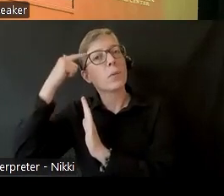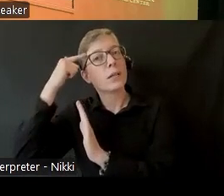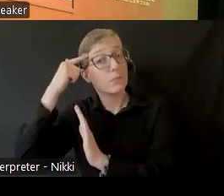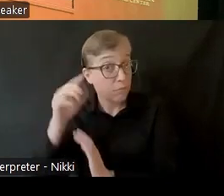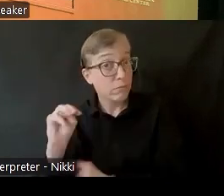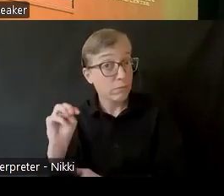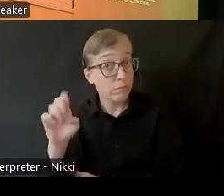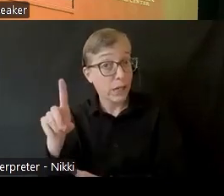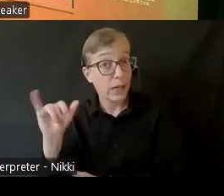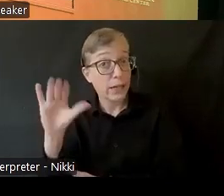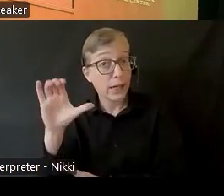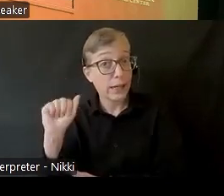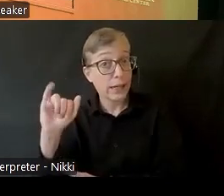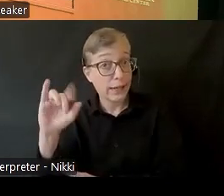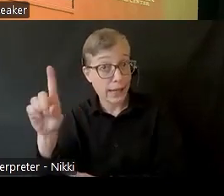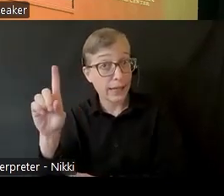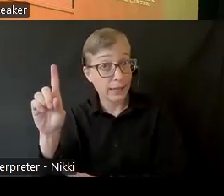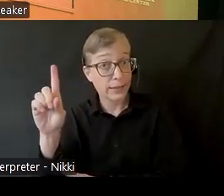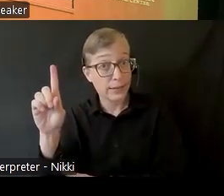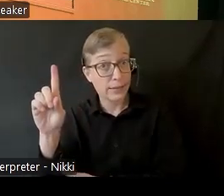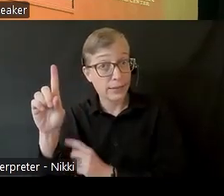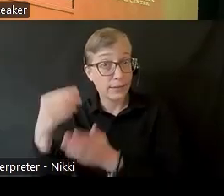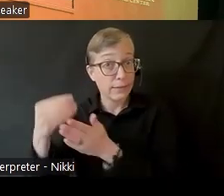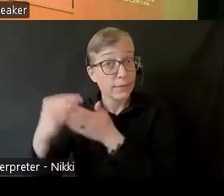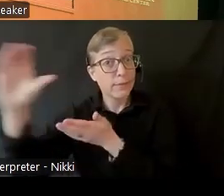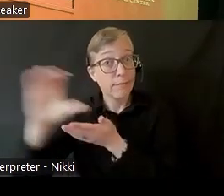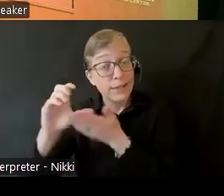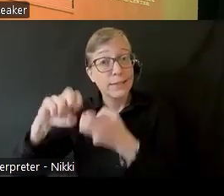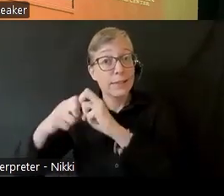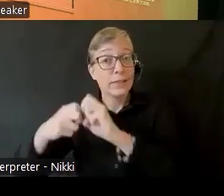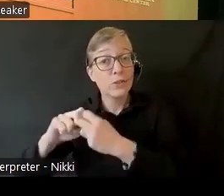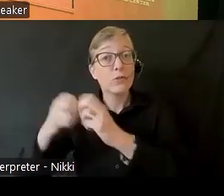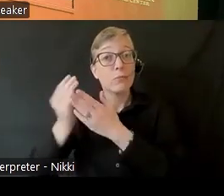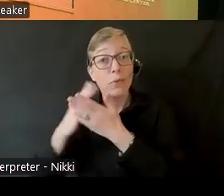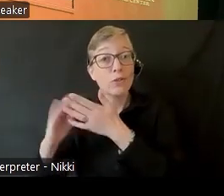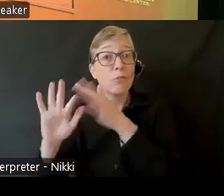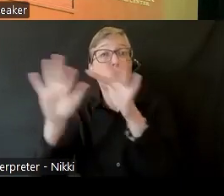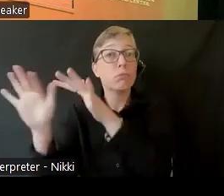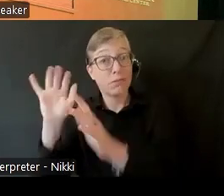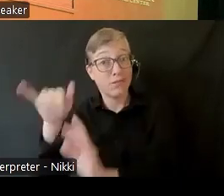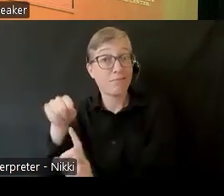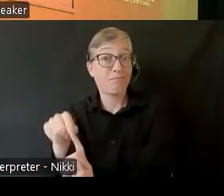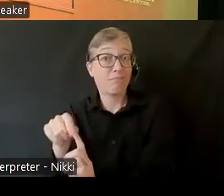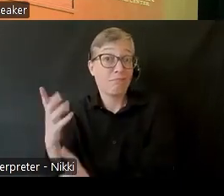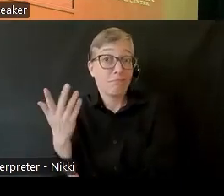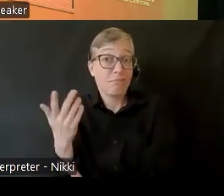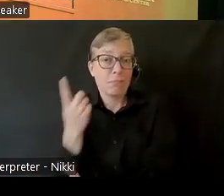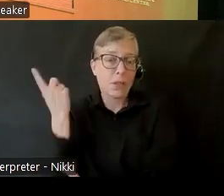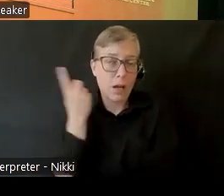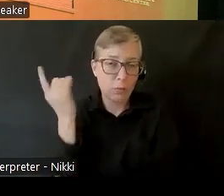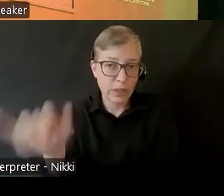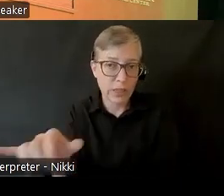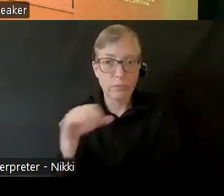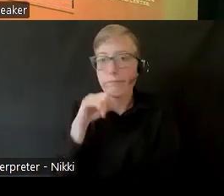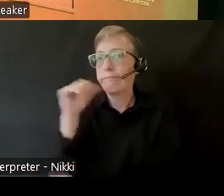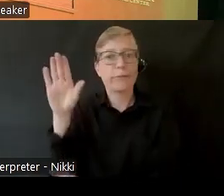right? So the whole talk about Medicaid funding issues and budget, it's always like that. Don't be surprised. Every